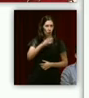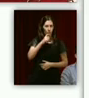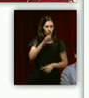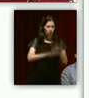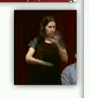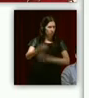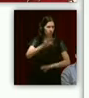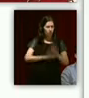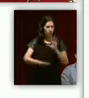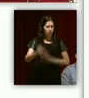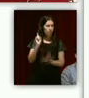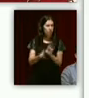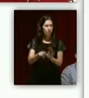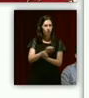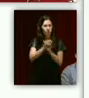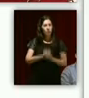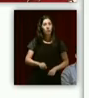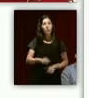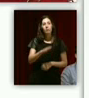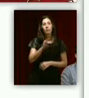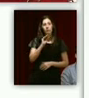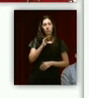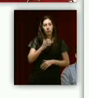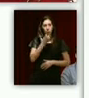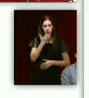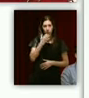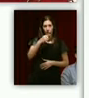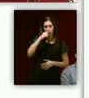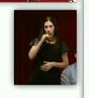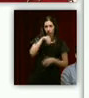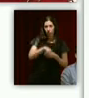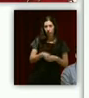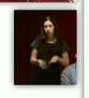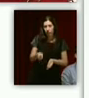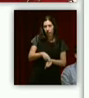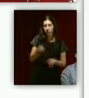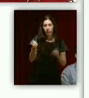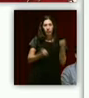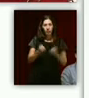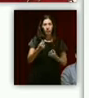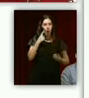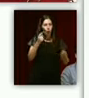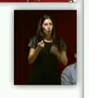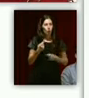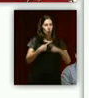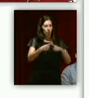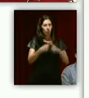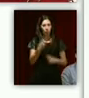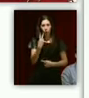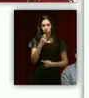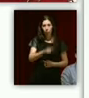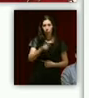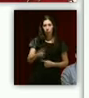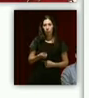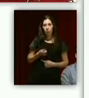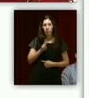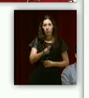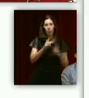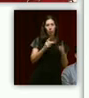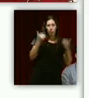with 3 other users, for example. If Mario is in the car, that can be controlled by